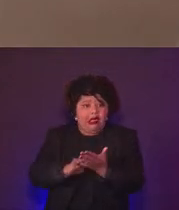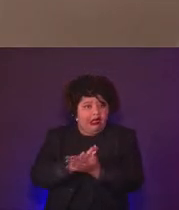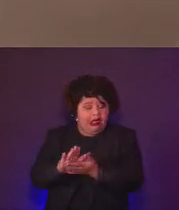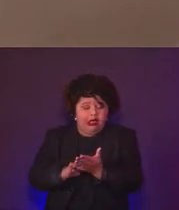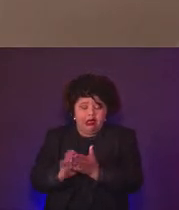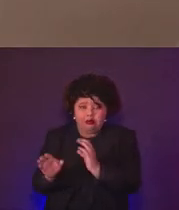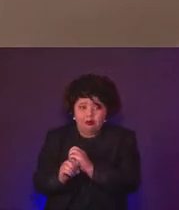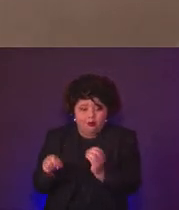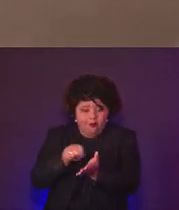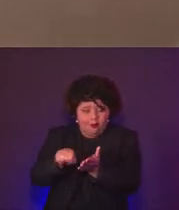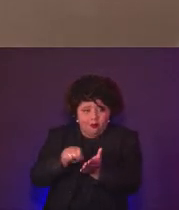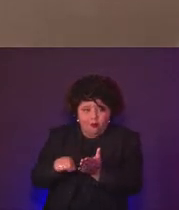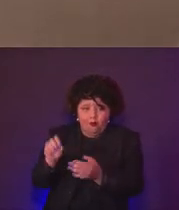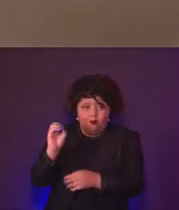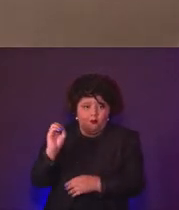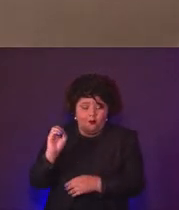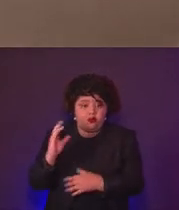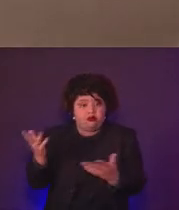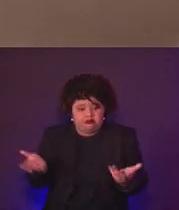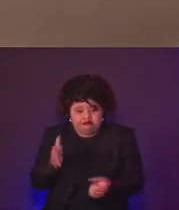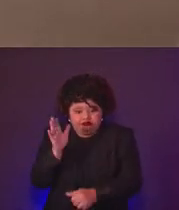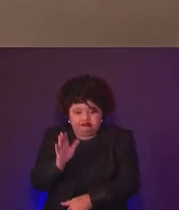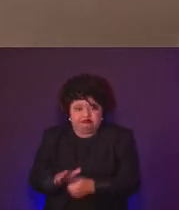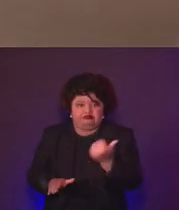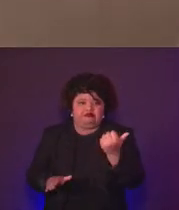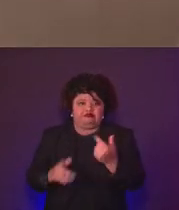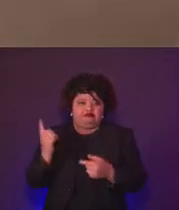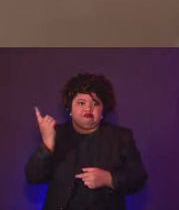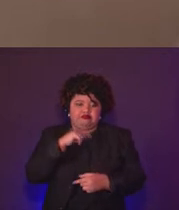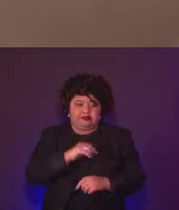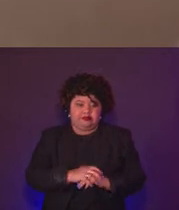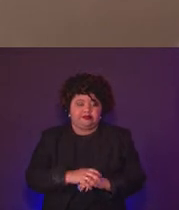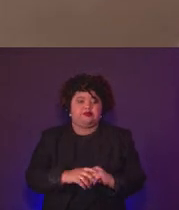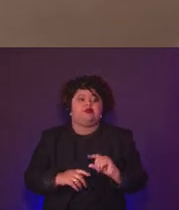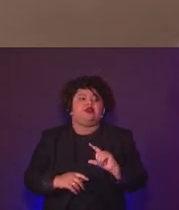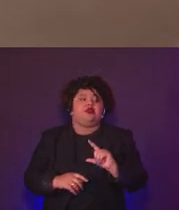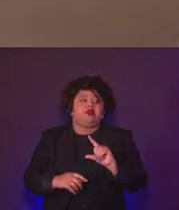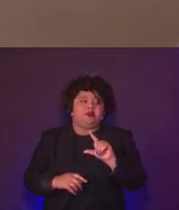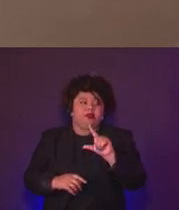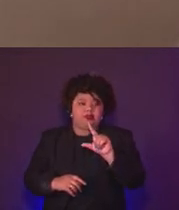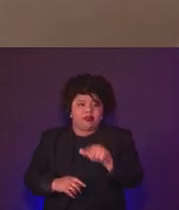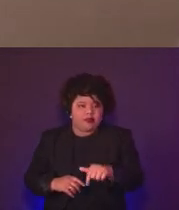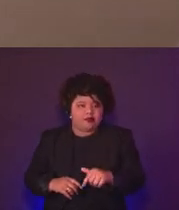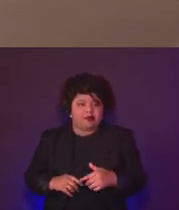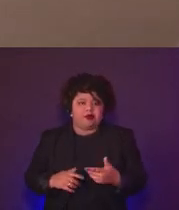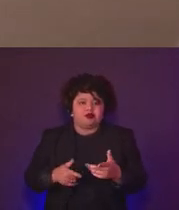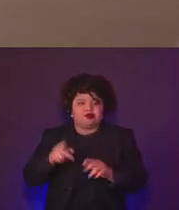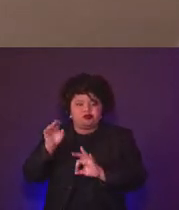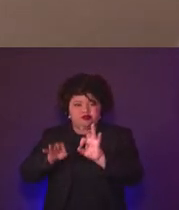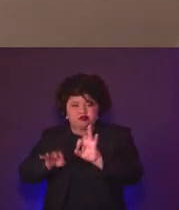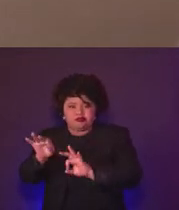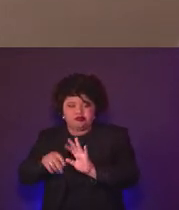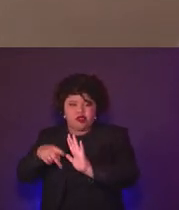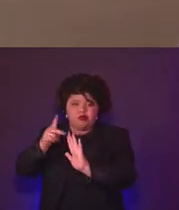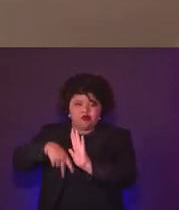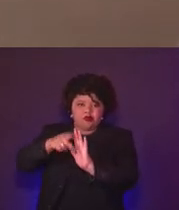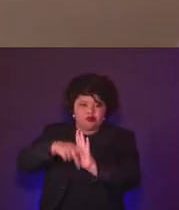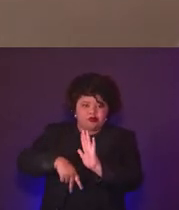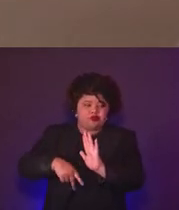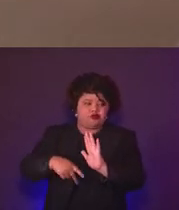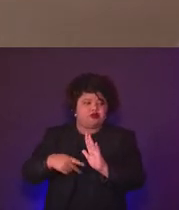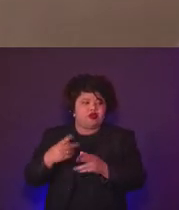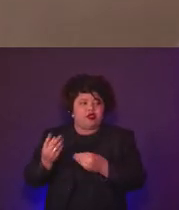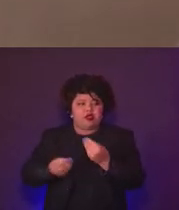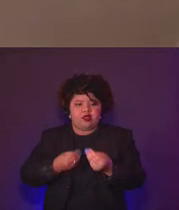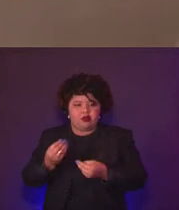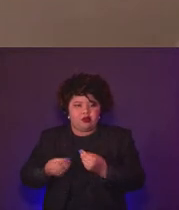maybe. And so then I was assigned to the projects desk, the enterprise desk at USA Today, and Phil was on retainer